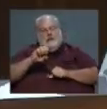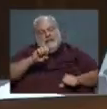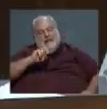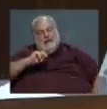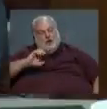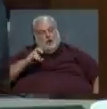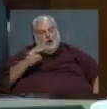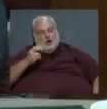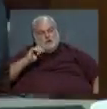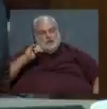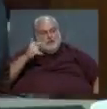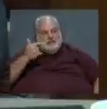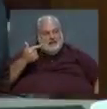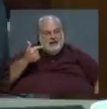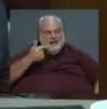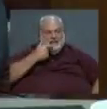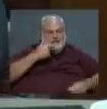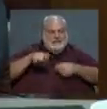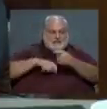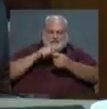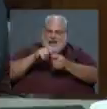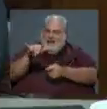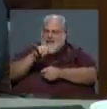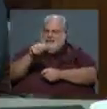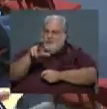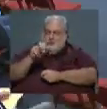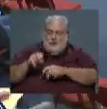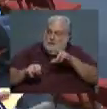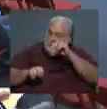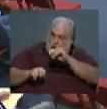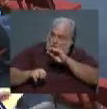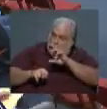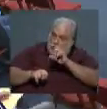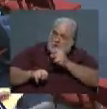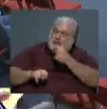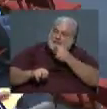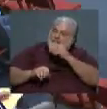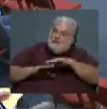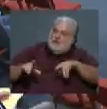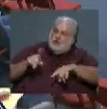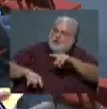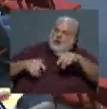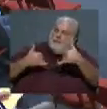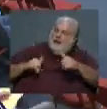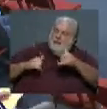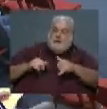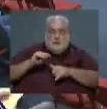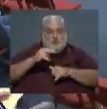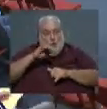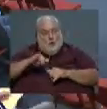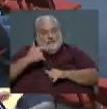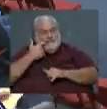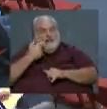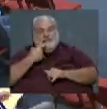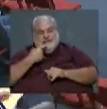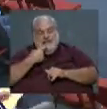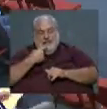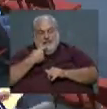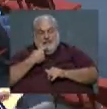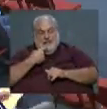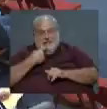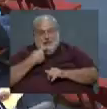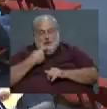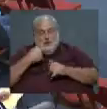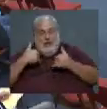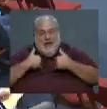neighborhood. They didn't want it. It was the exact issue. No, Bruce. They said that their children couldn't play. But what Tony just said to me, that, in other